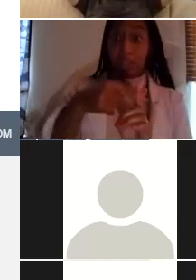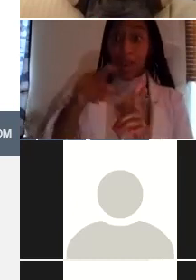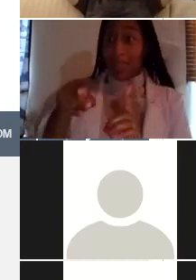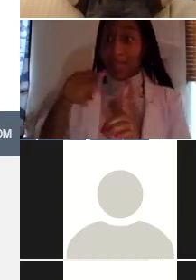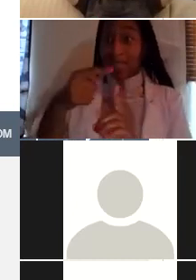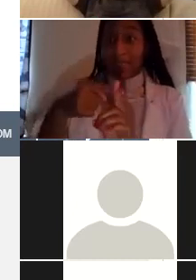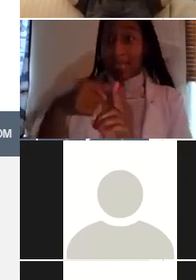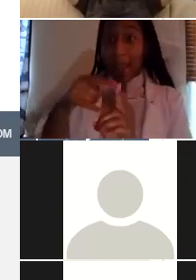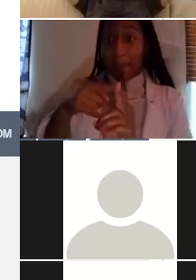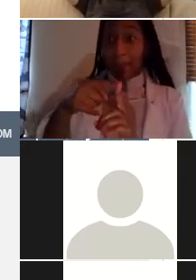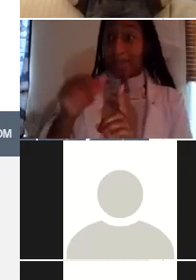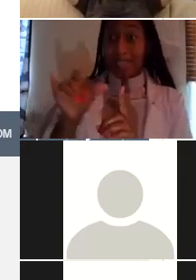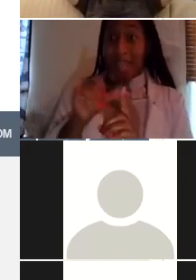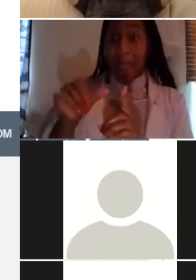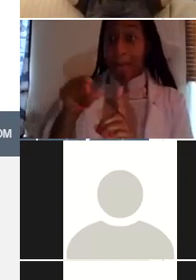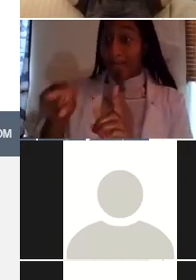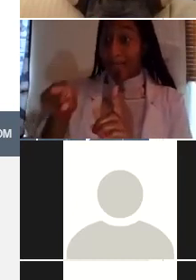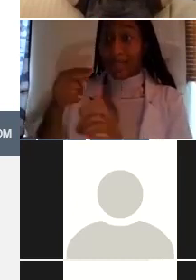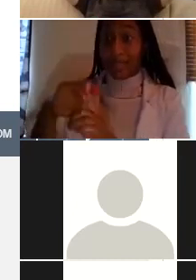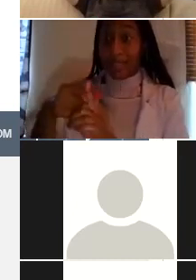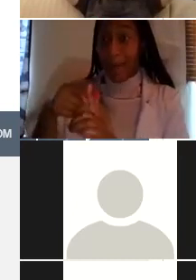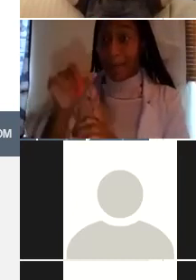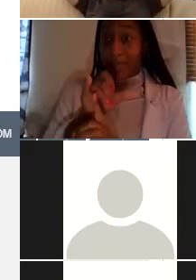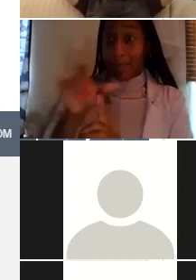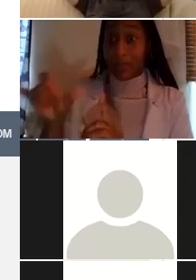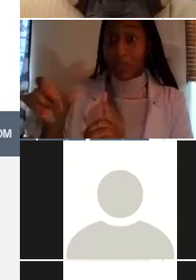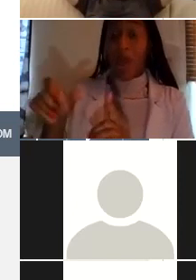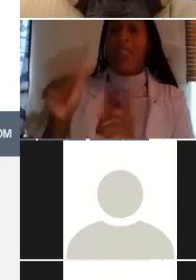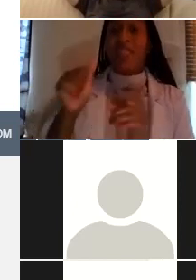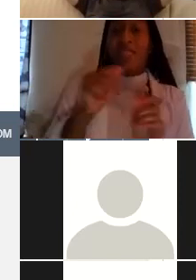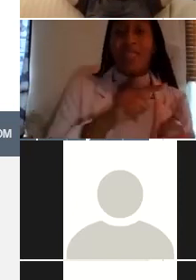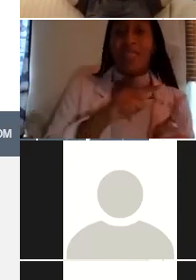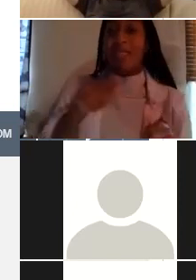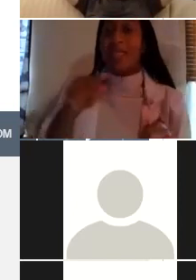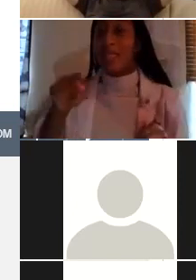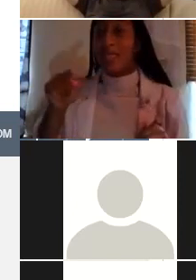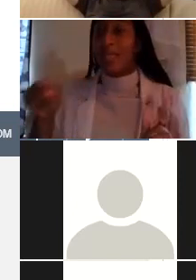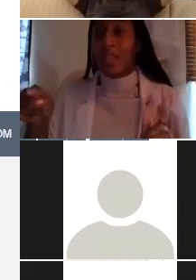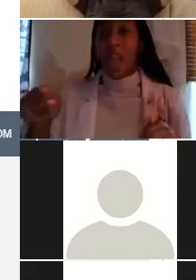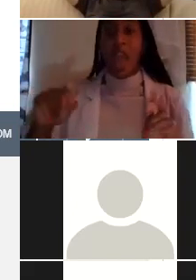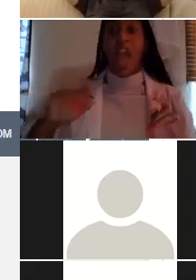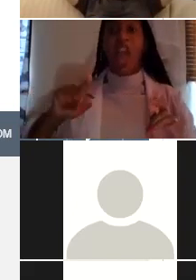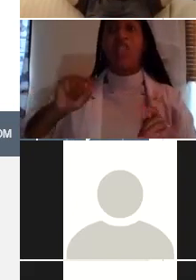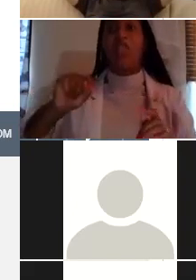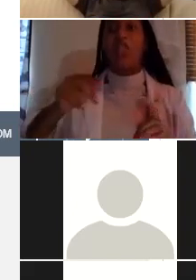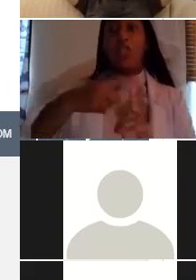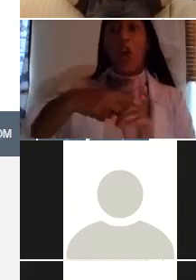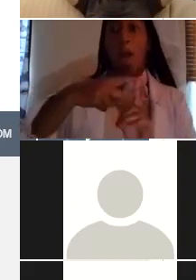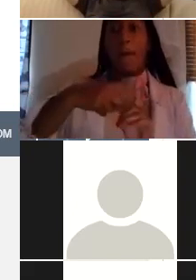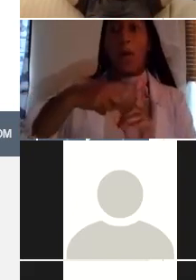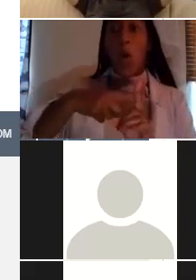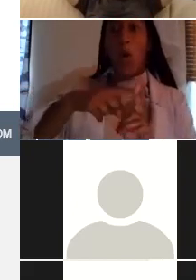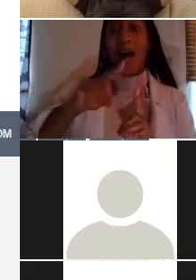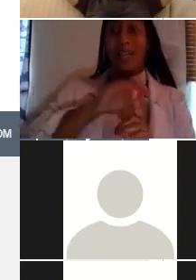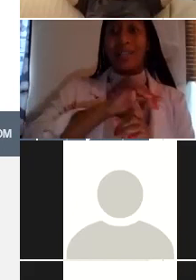same temperature, they're in thermodynamic equilibrium. Think of it this way. If I have hot